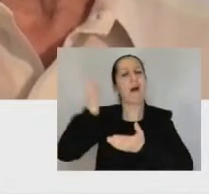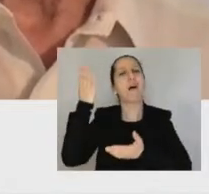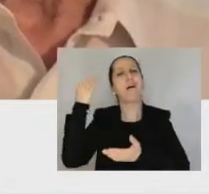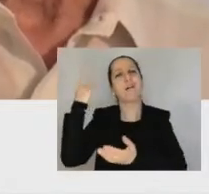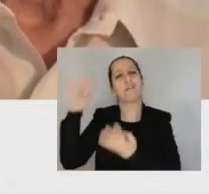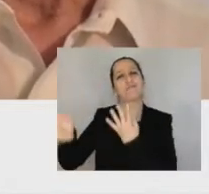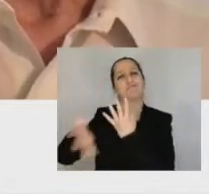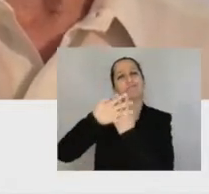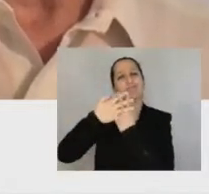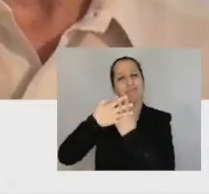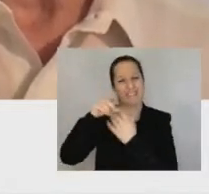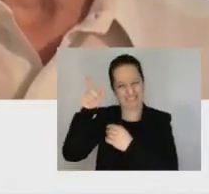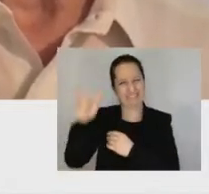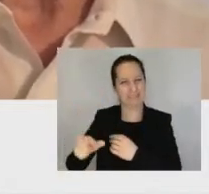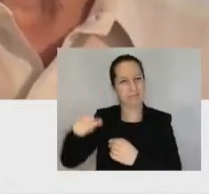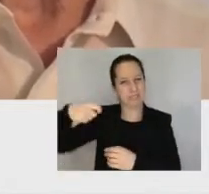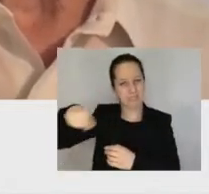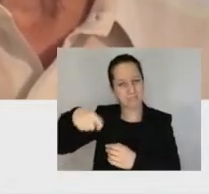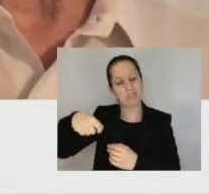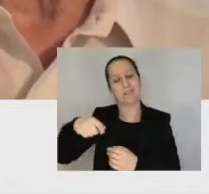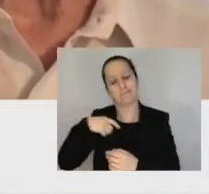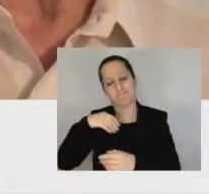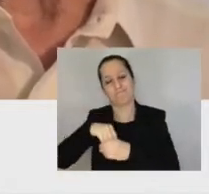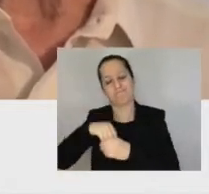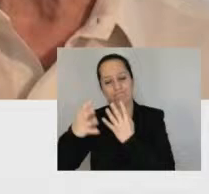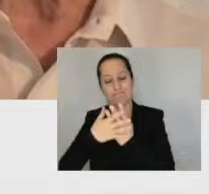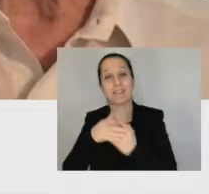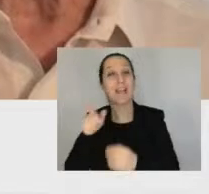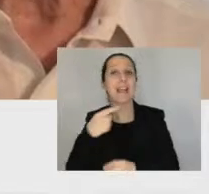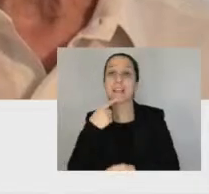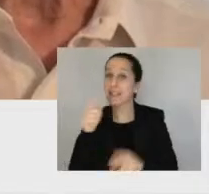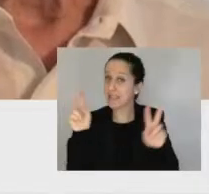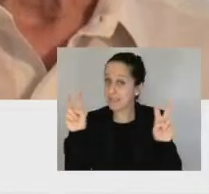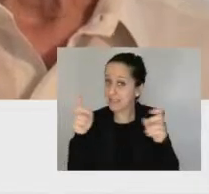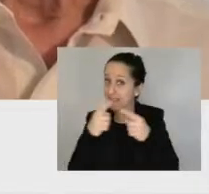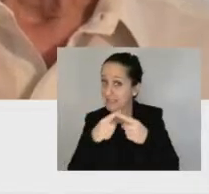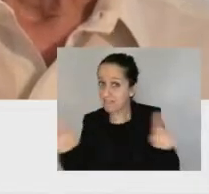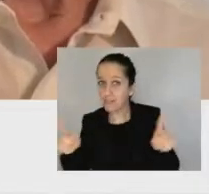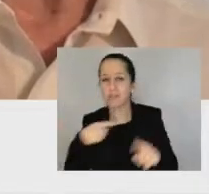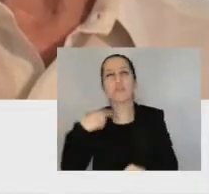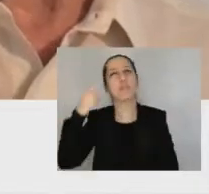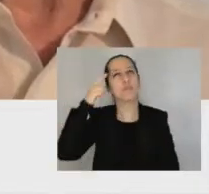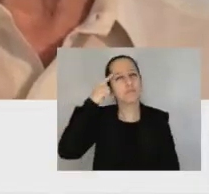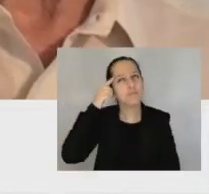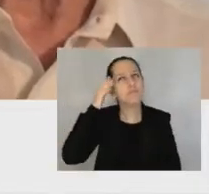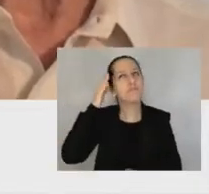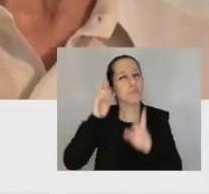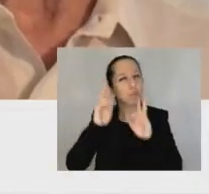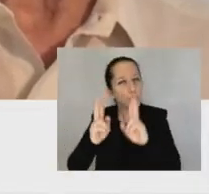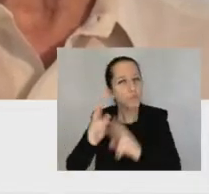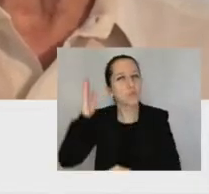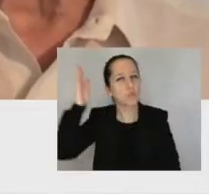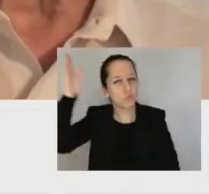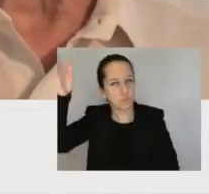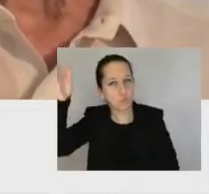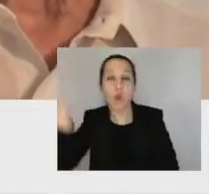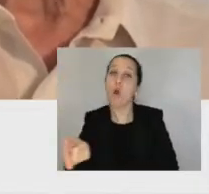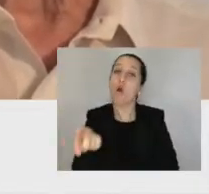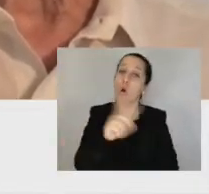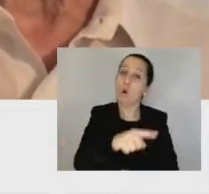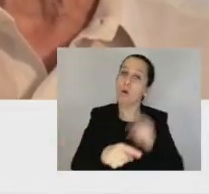optimism. Optimism is a prediction about the future. Havel said, hope is